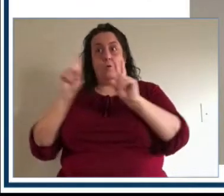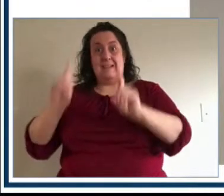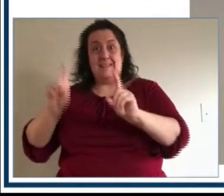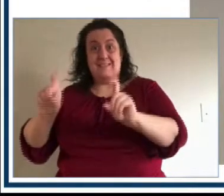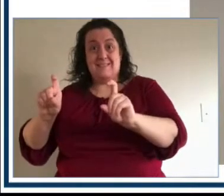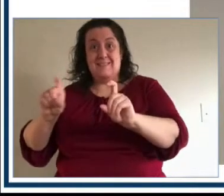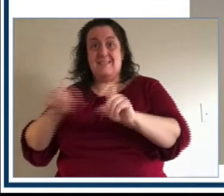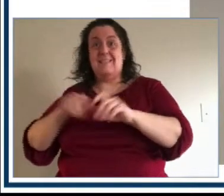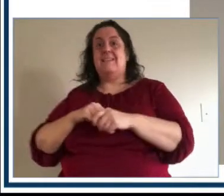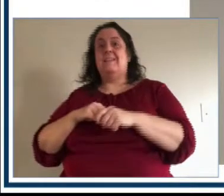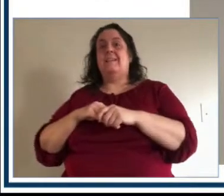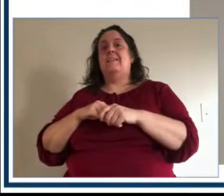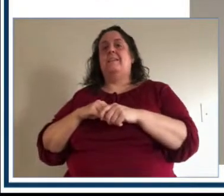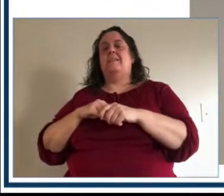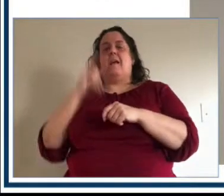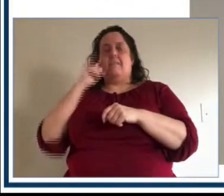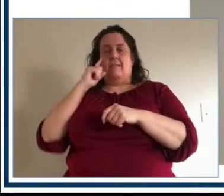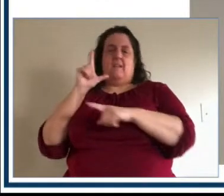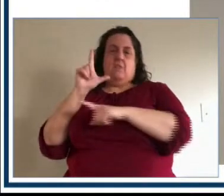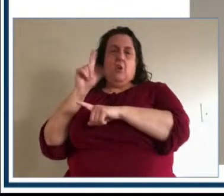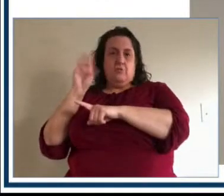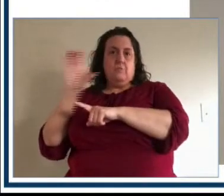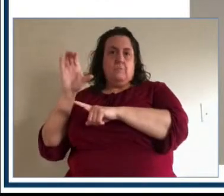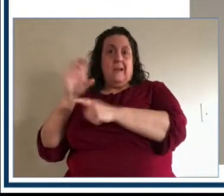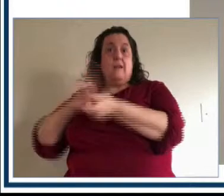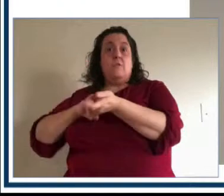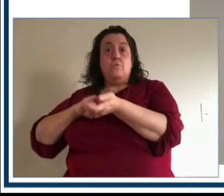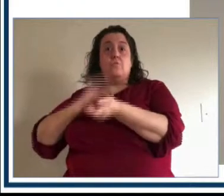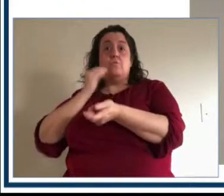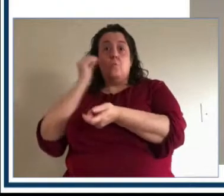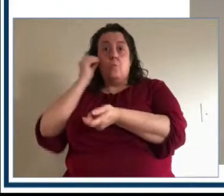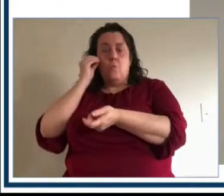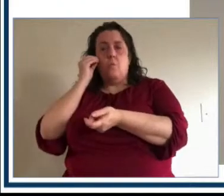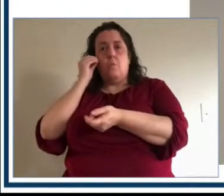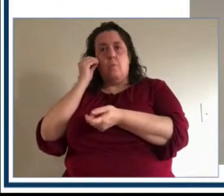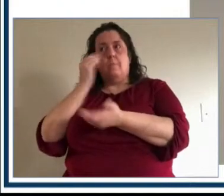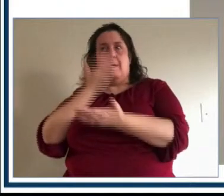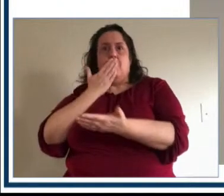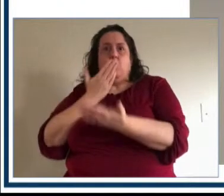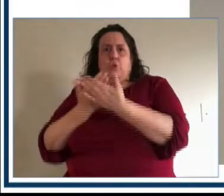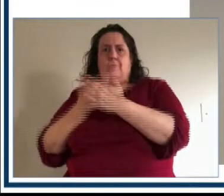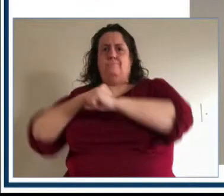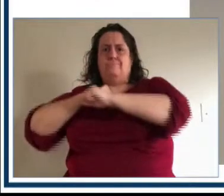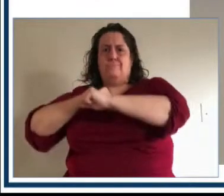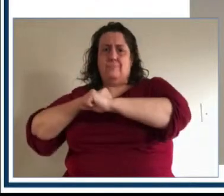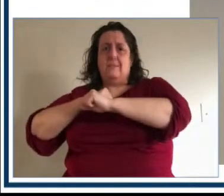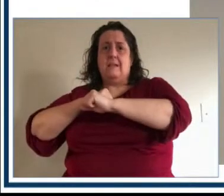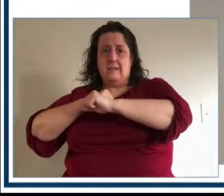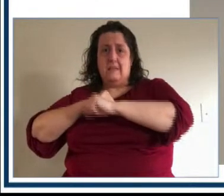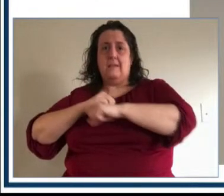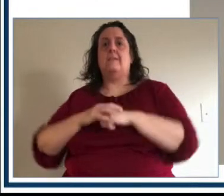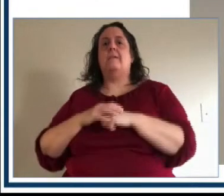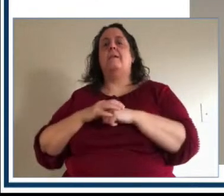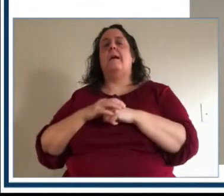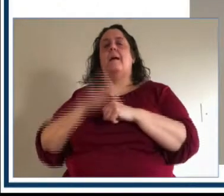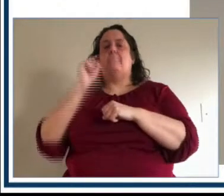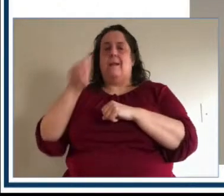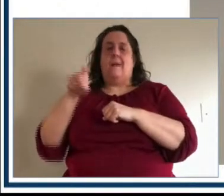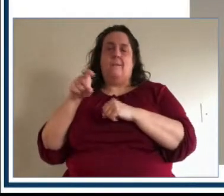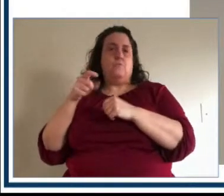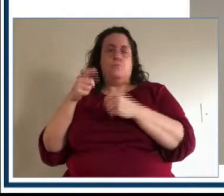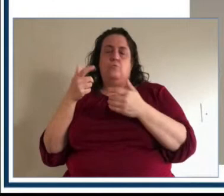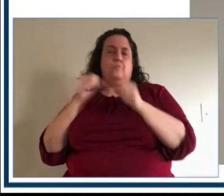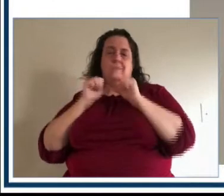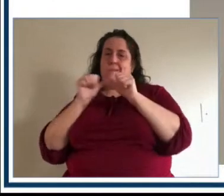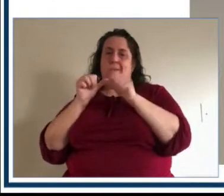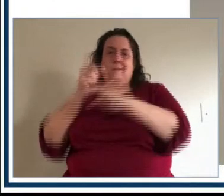I think our long-term care facilities are well protected. But we have to continue to be extra cautious